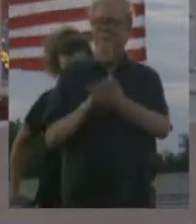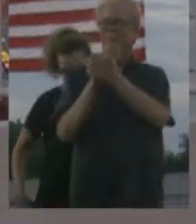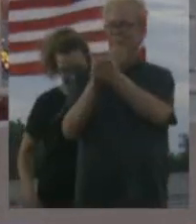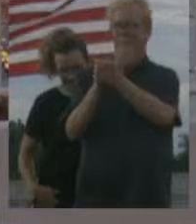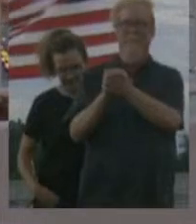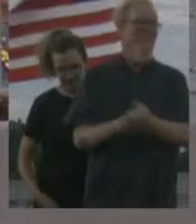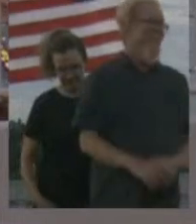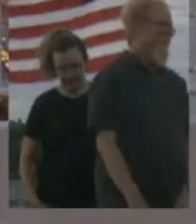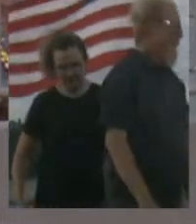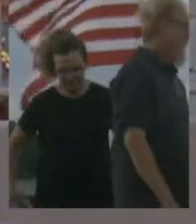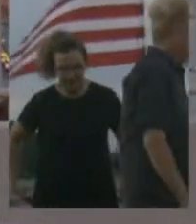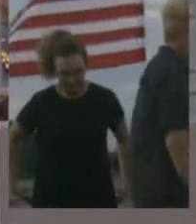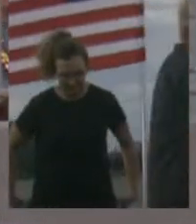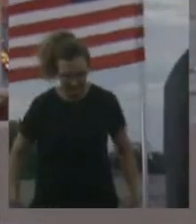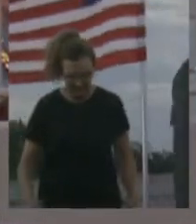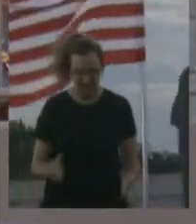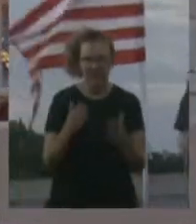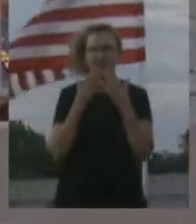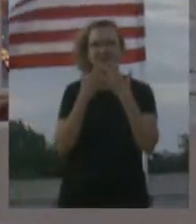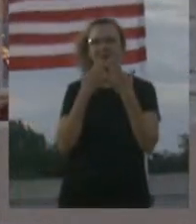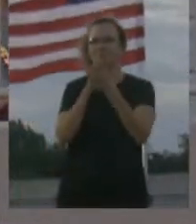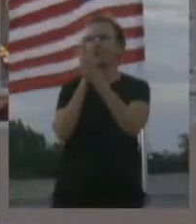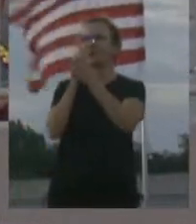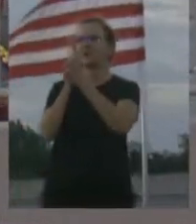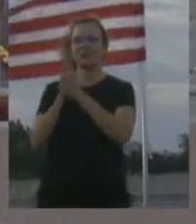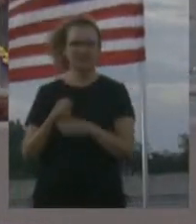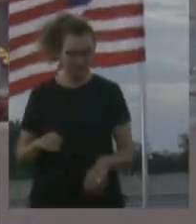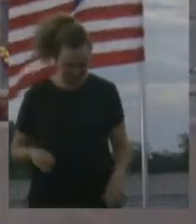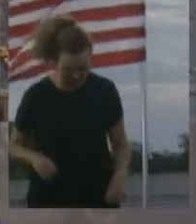Congratulations to you. Thank you. Congratulations.